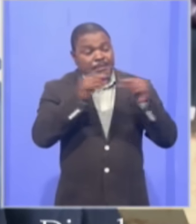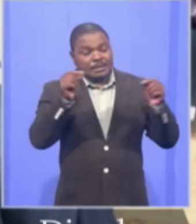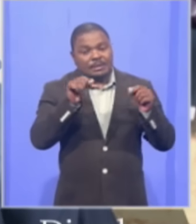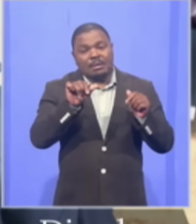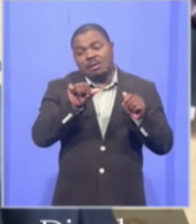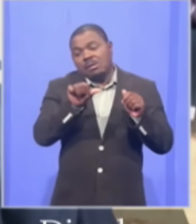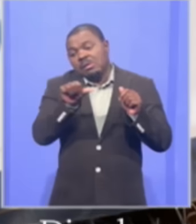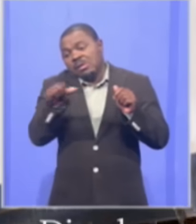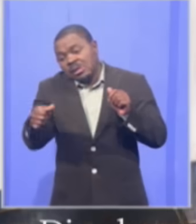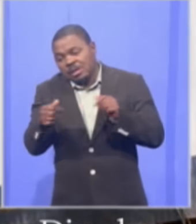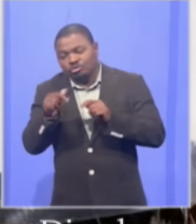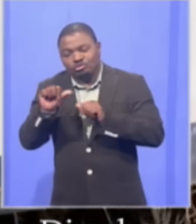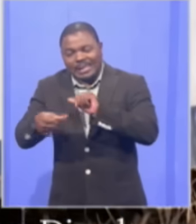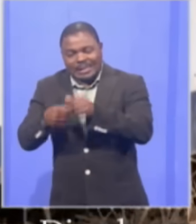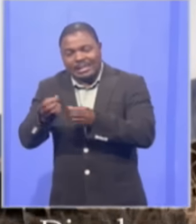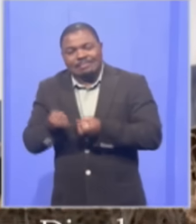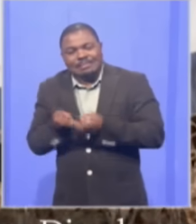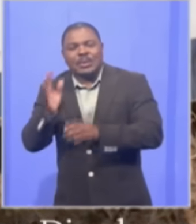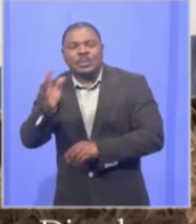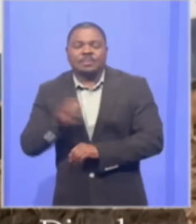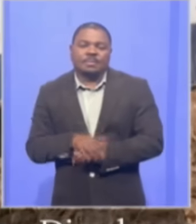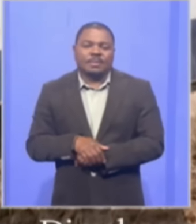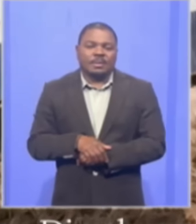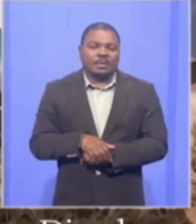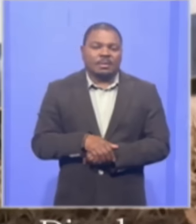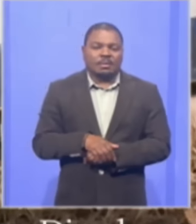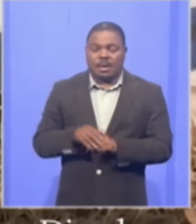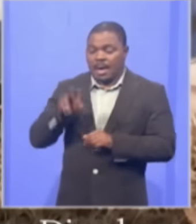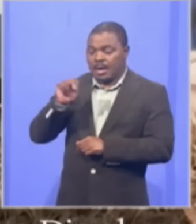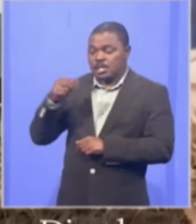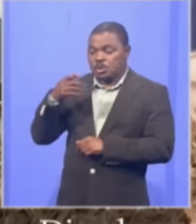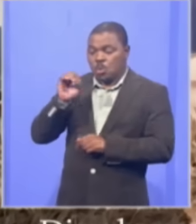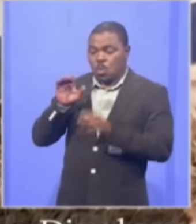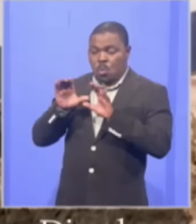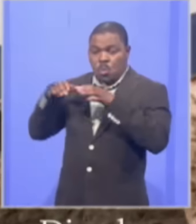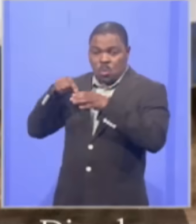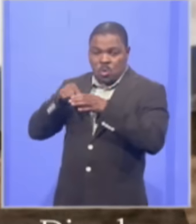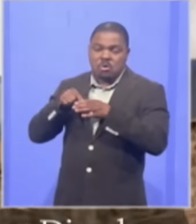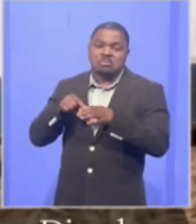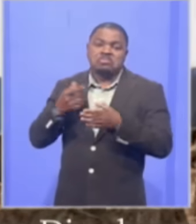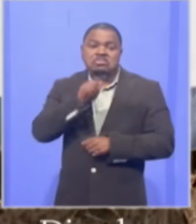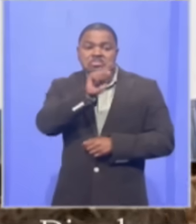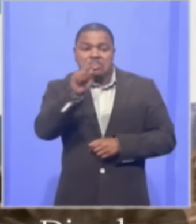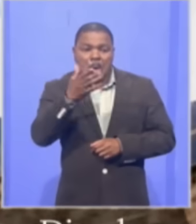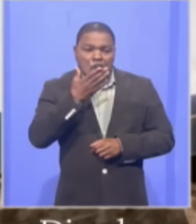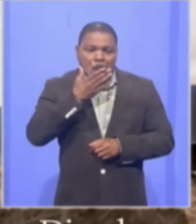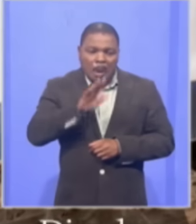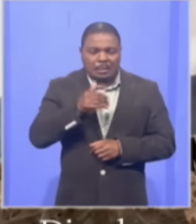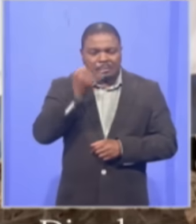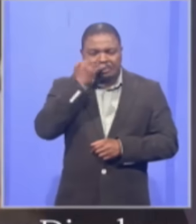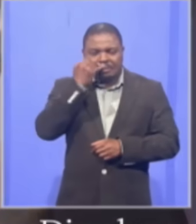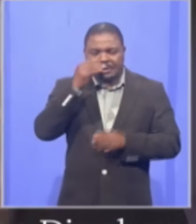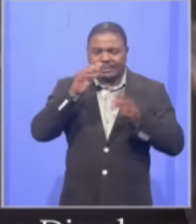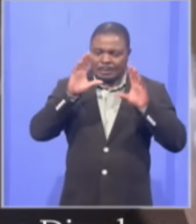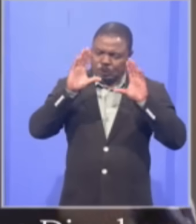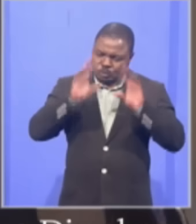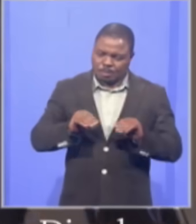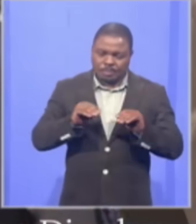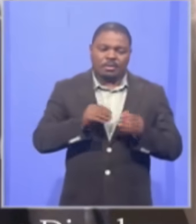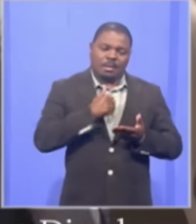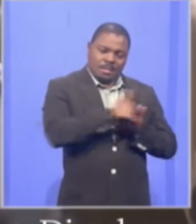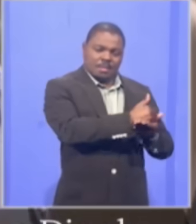ba ko tlase. Kgabagare mokgatlo o sa direng letseno mo kgaolong eno o thusa ba batlang go tswa mo diritibatsing wa re